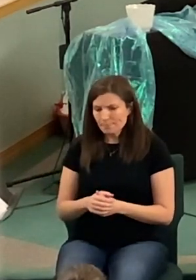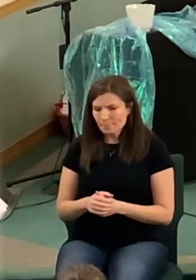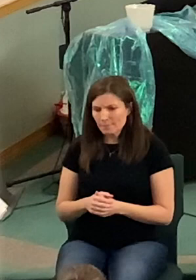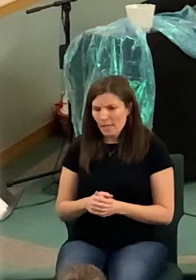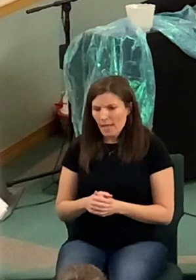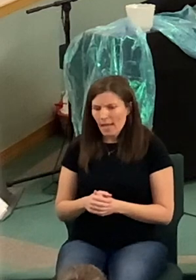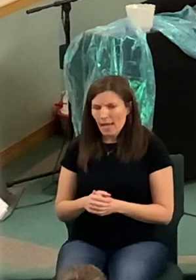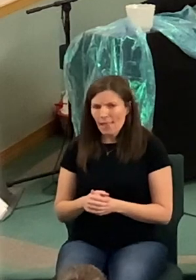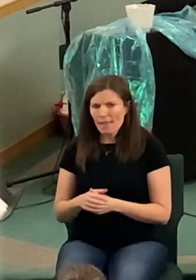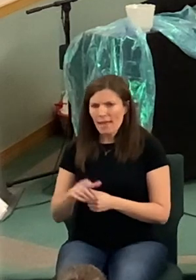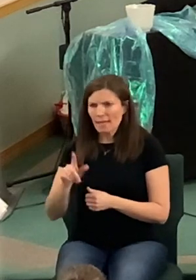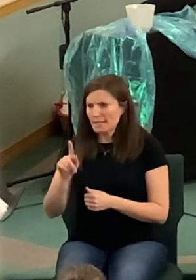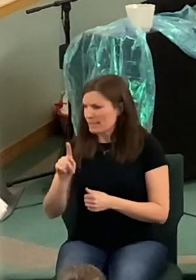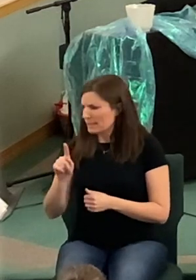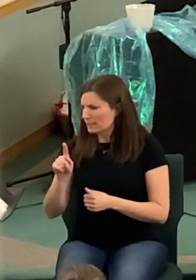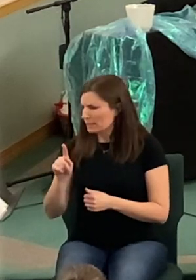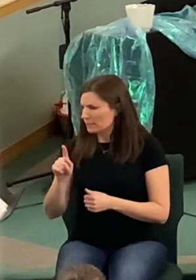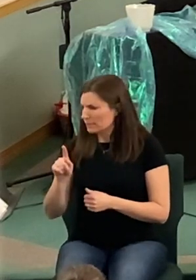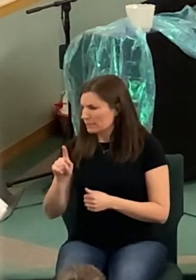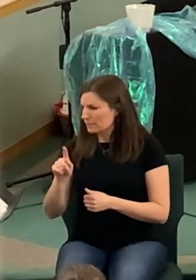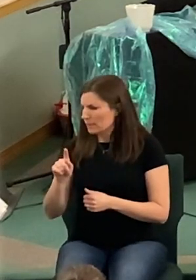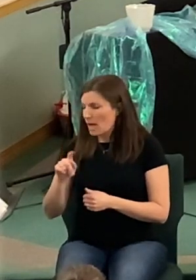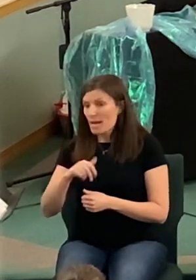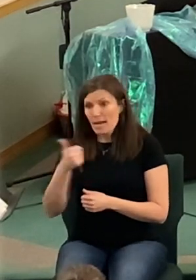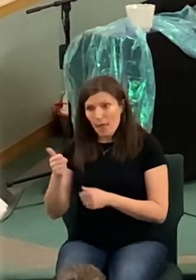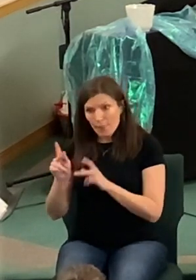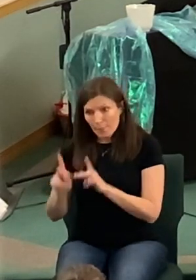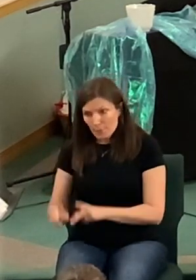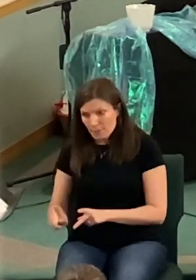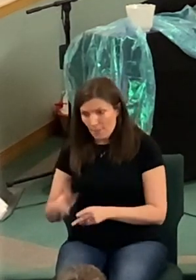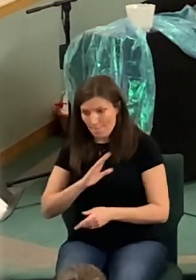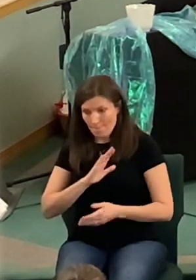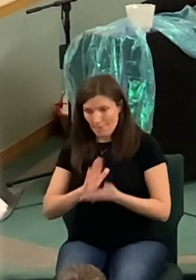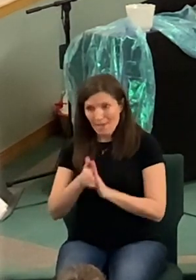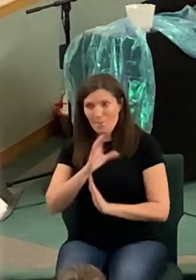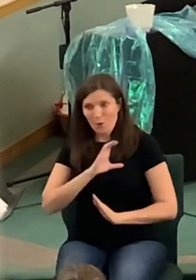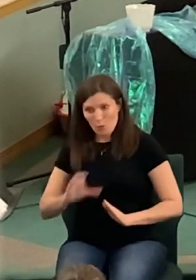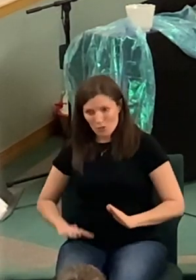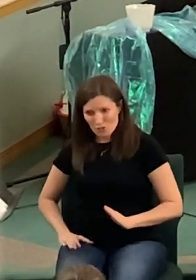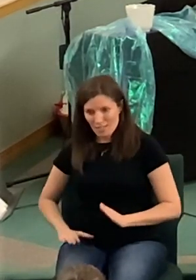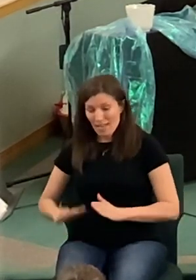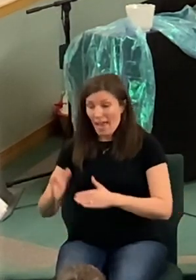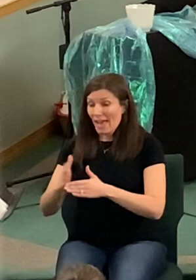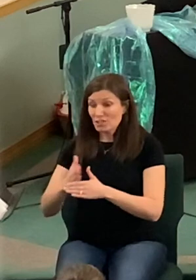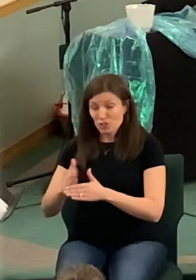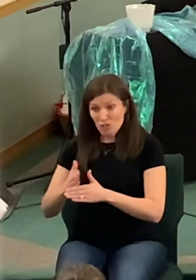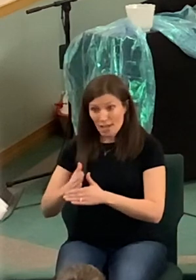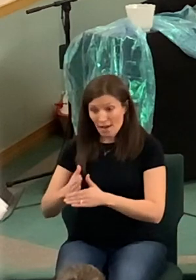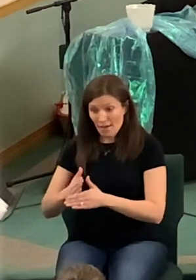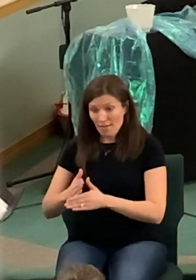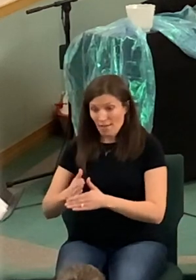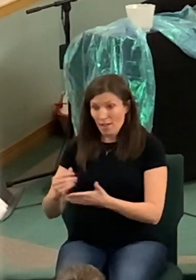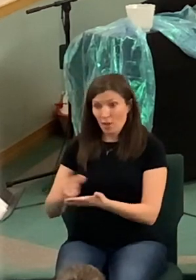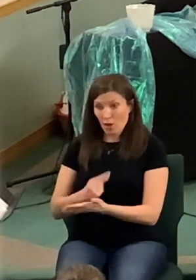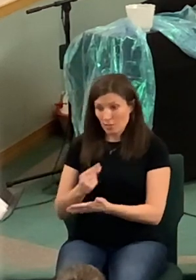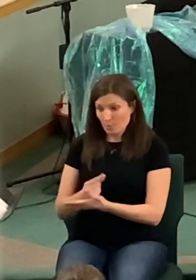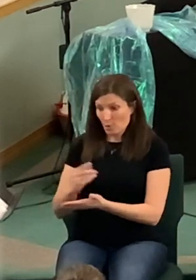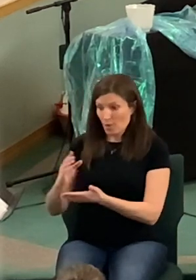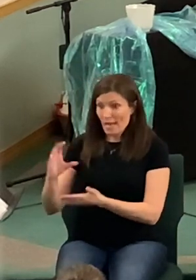Paul's ministry, and then he went back to Colossae and shared the gospel with them and started the church there.